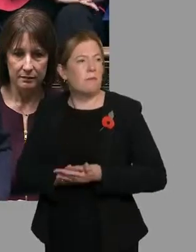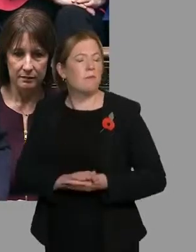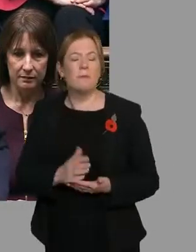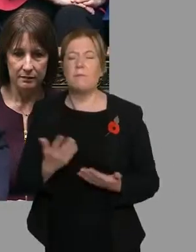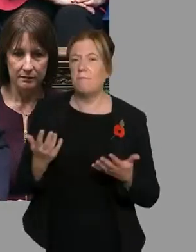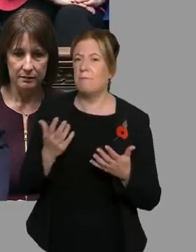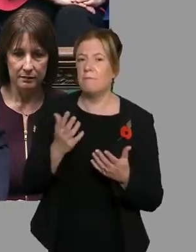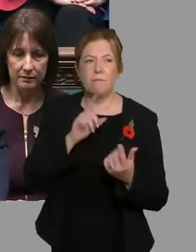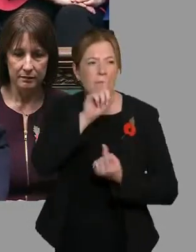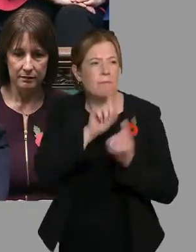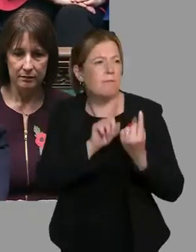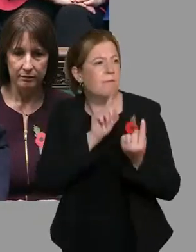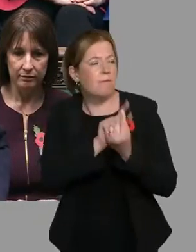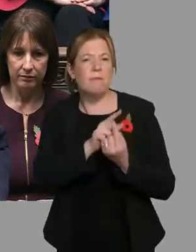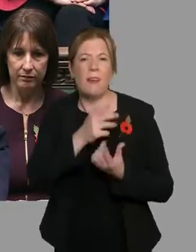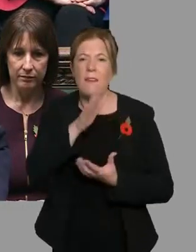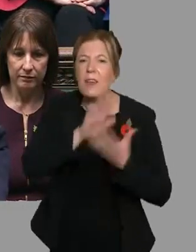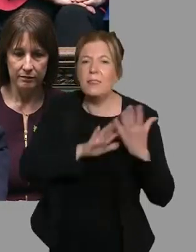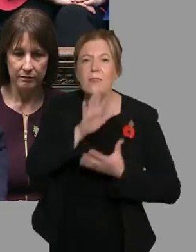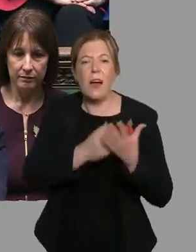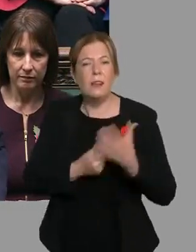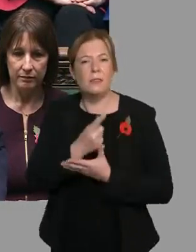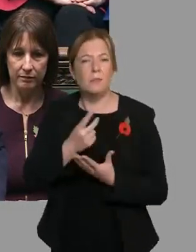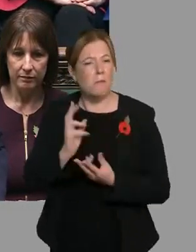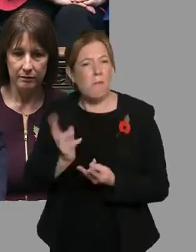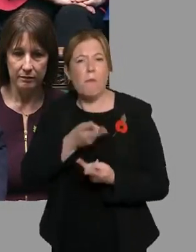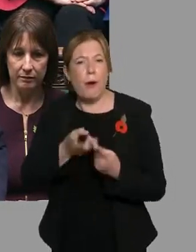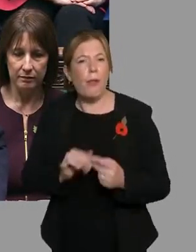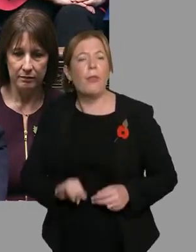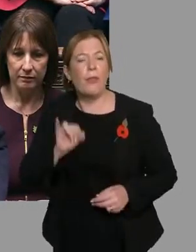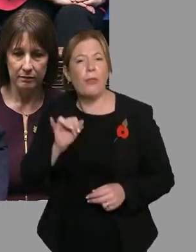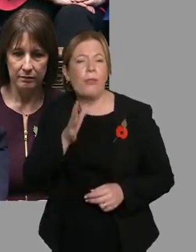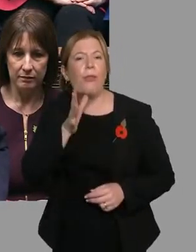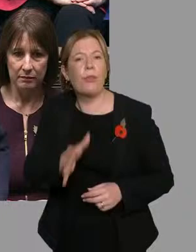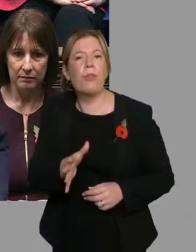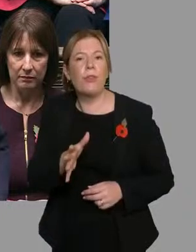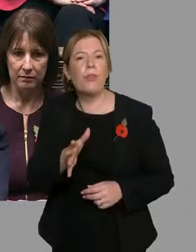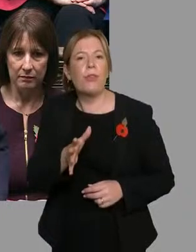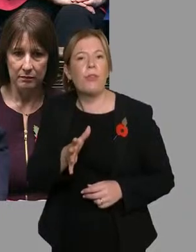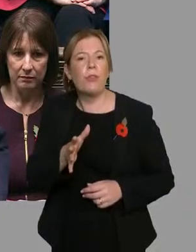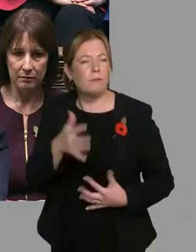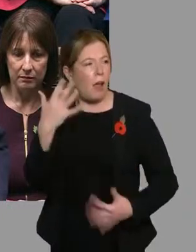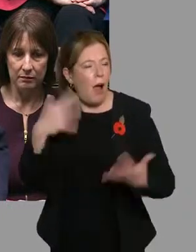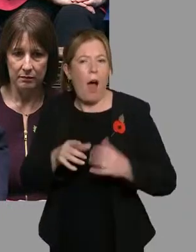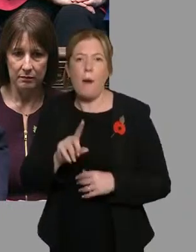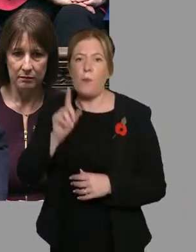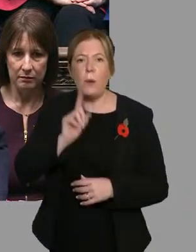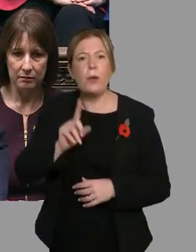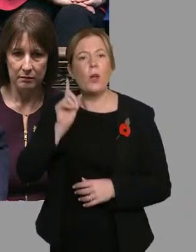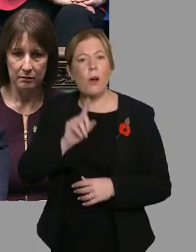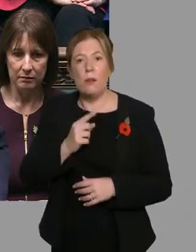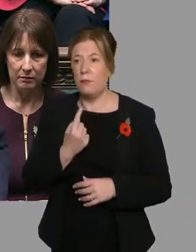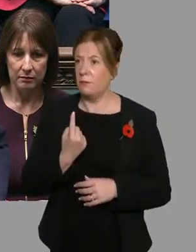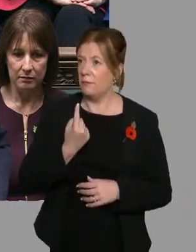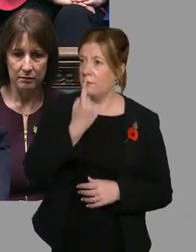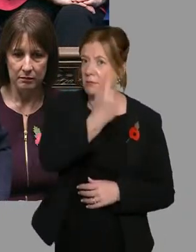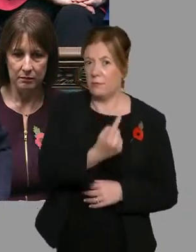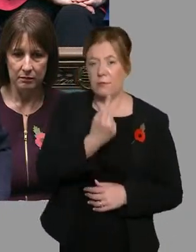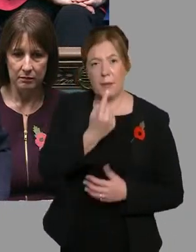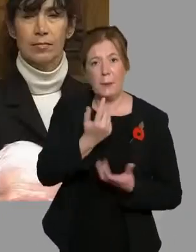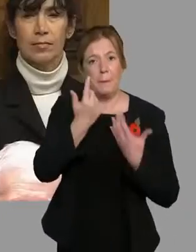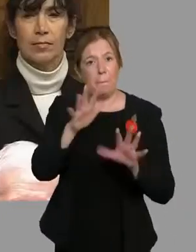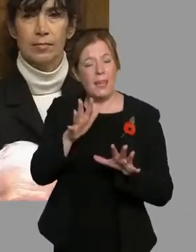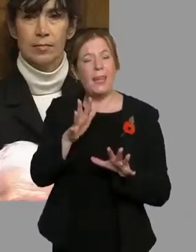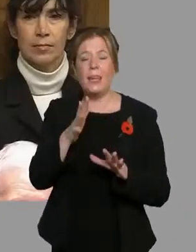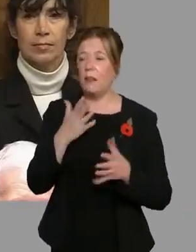commend her honesty and bravery in speaking out about her own experiences and her dedication to